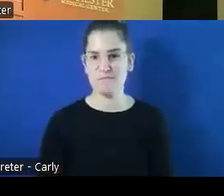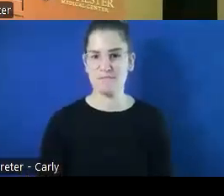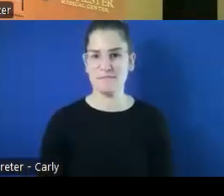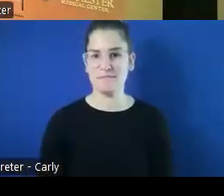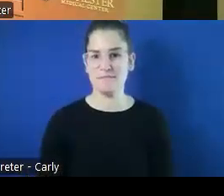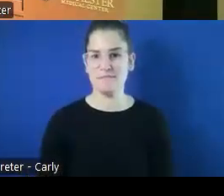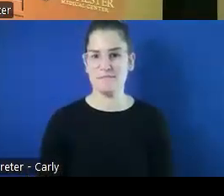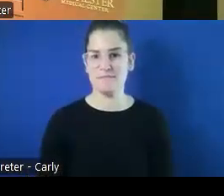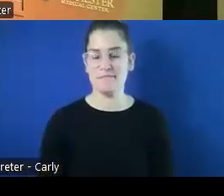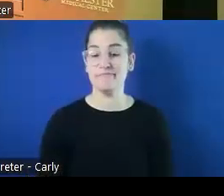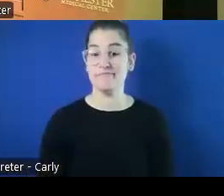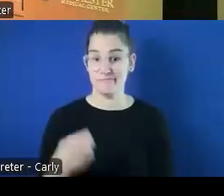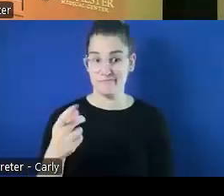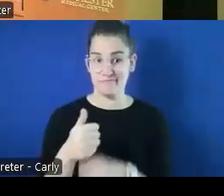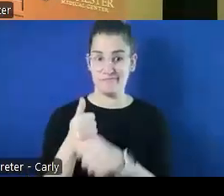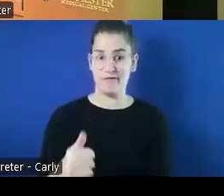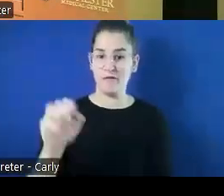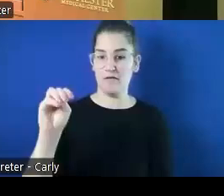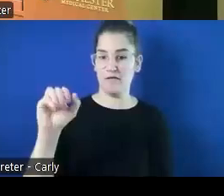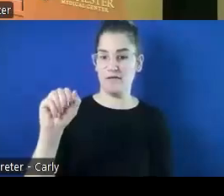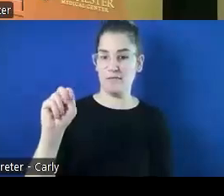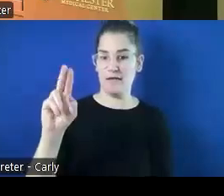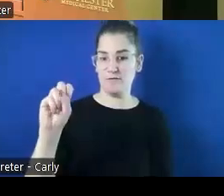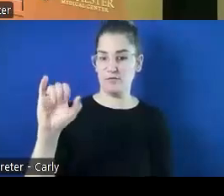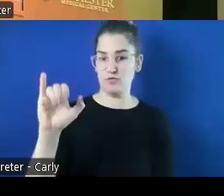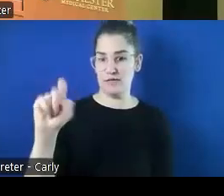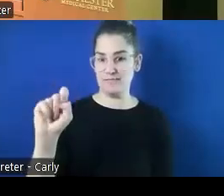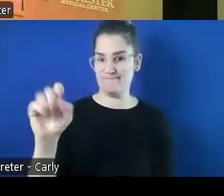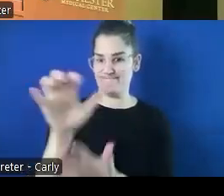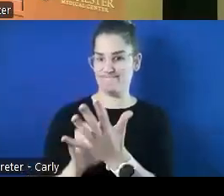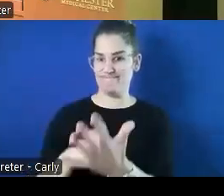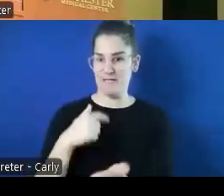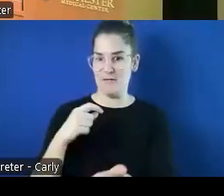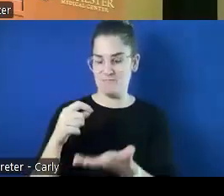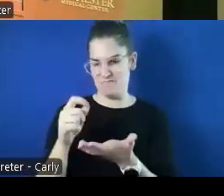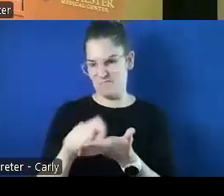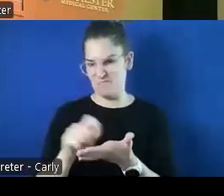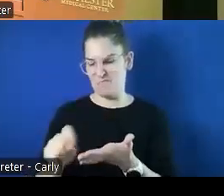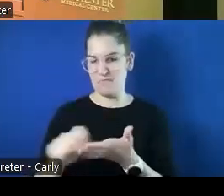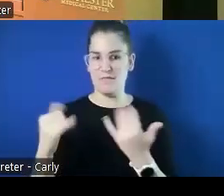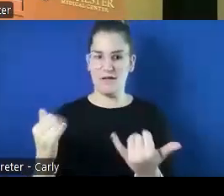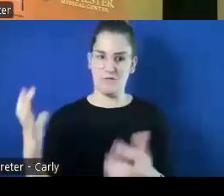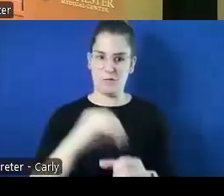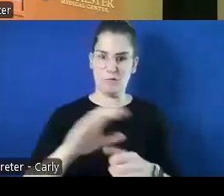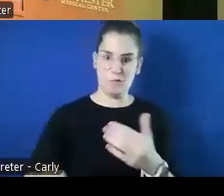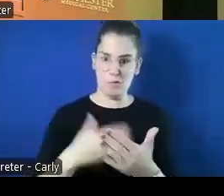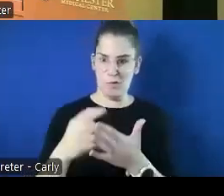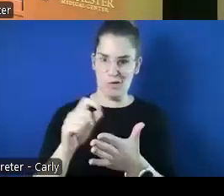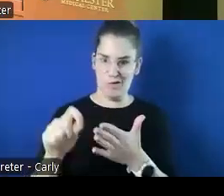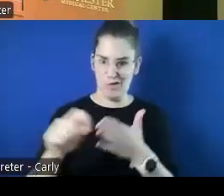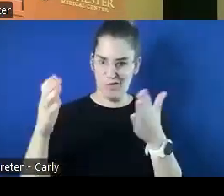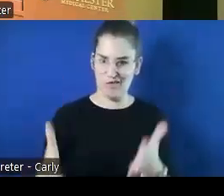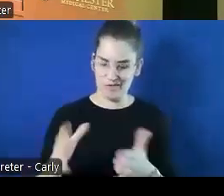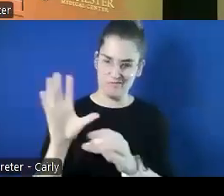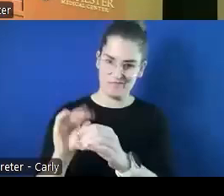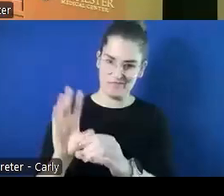based on a manuscript that I'm currently writing. And I just wanted to include all the authors at the beginning because